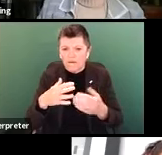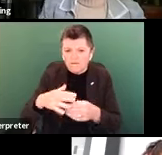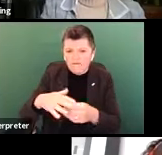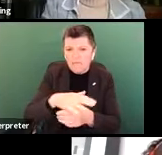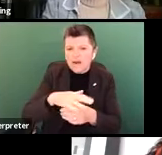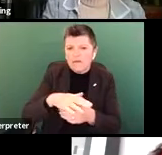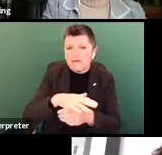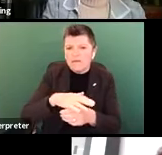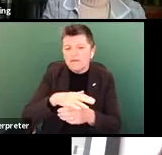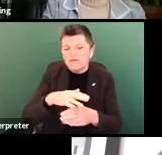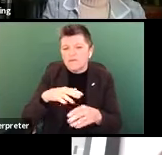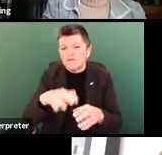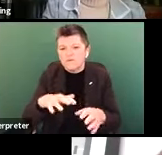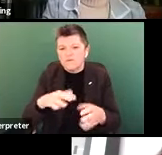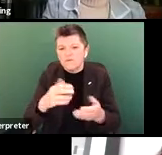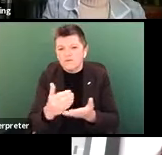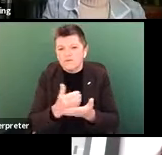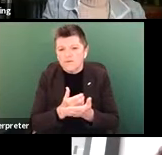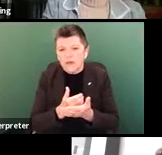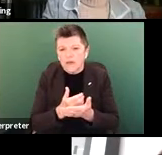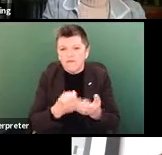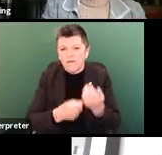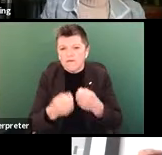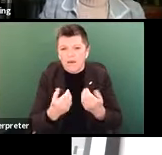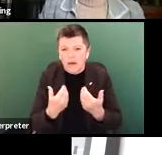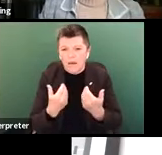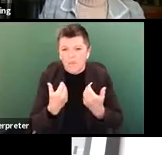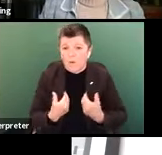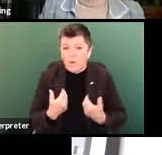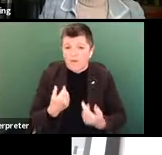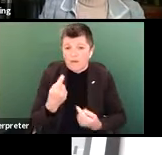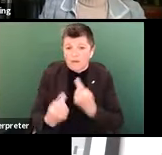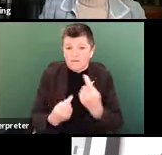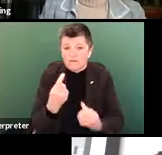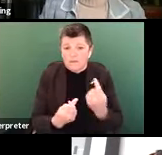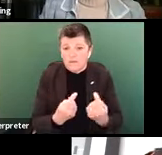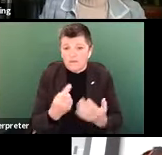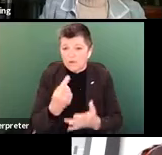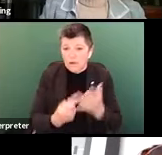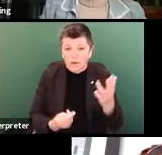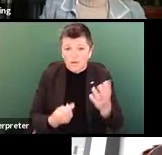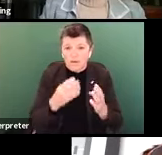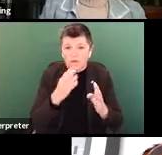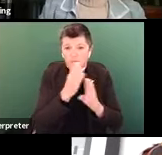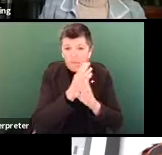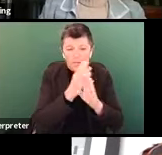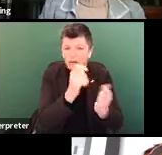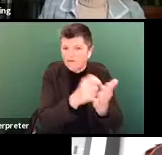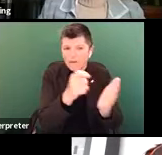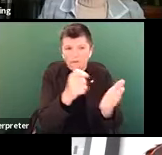and get wealthier. Yeah, it's not just private market and